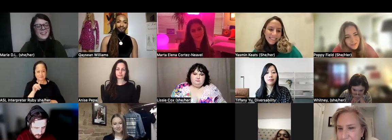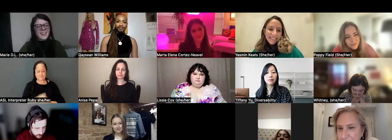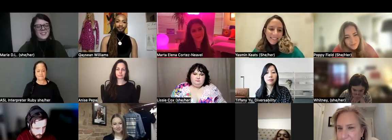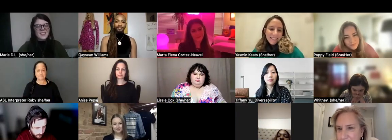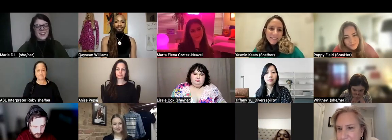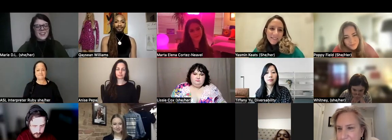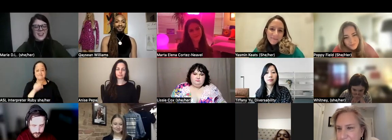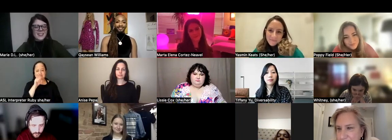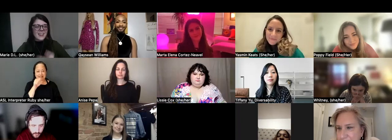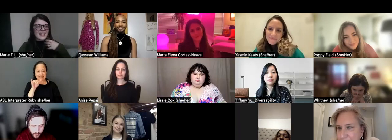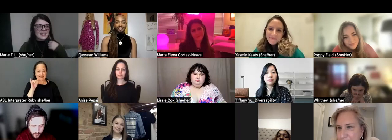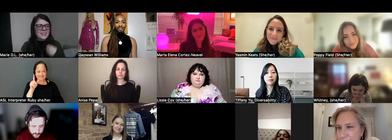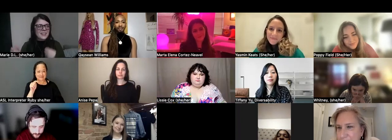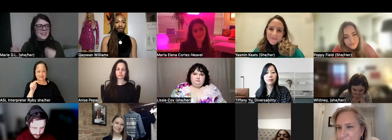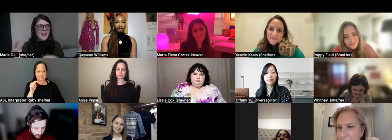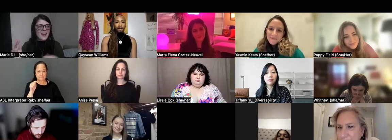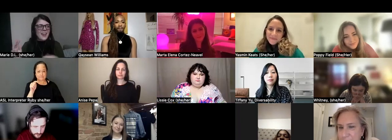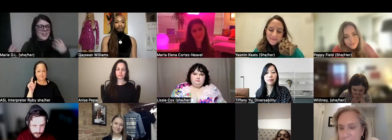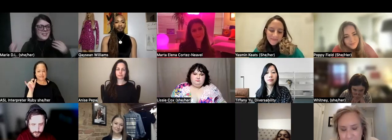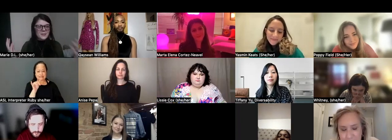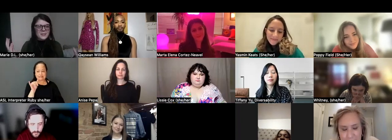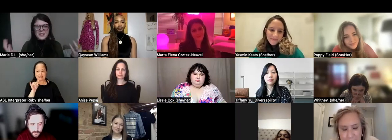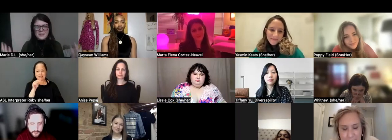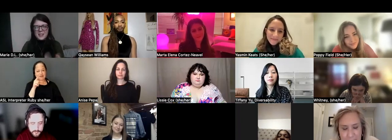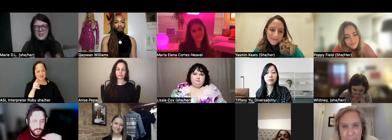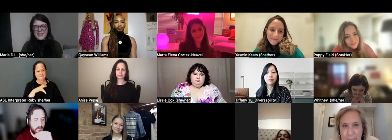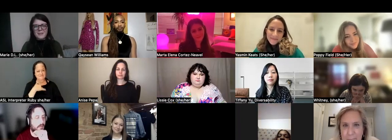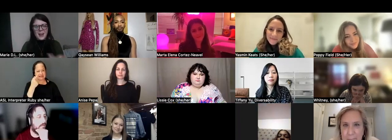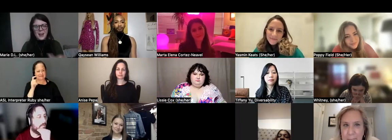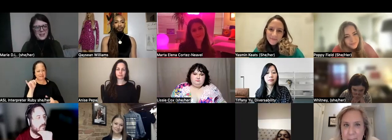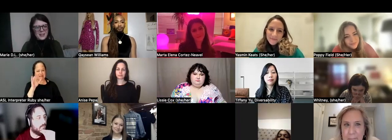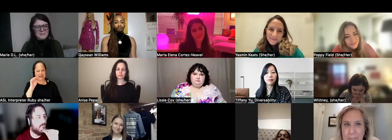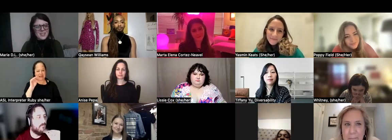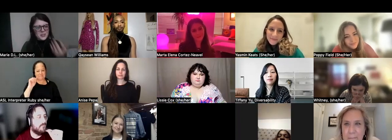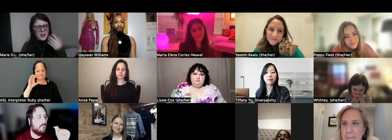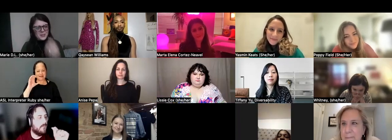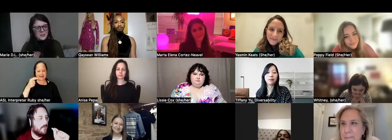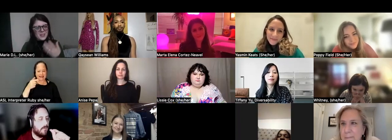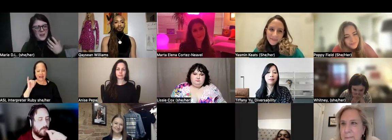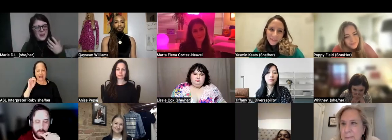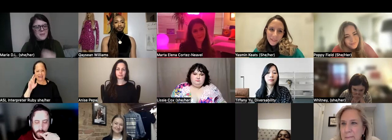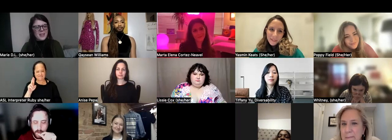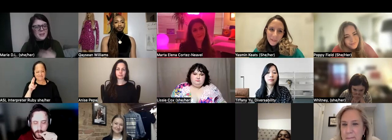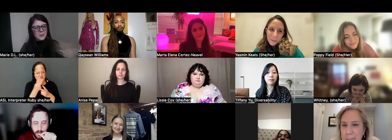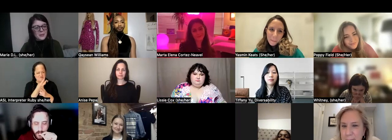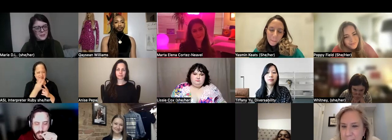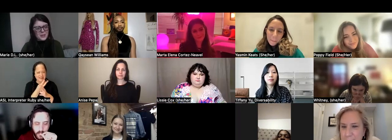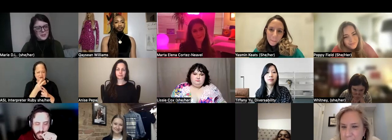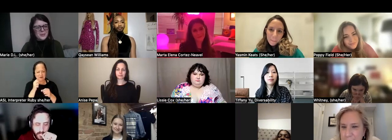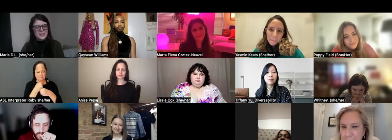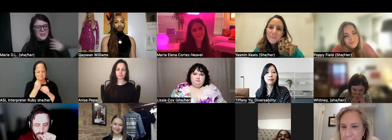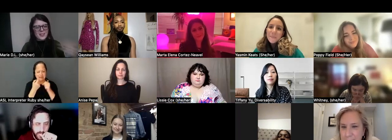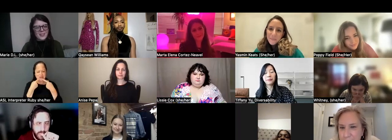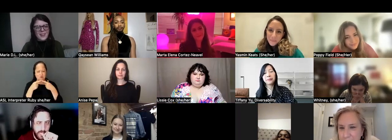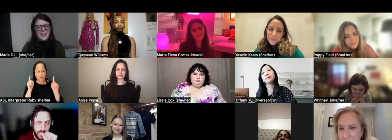I love it. And it's like, you kind of feel a little bit like MacGyver, I must imagine, trying to figure out and make it work for you